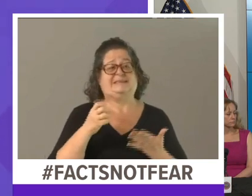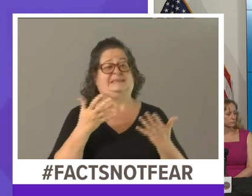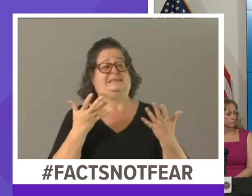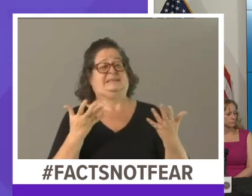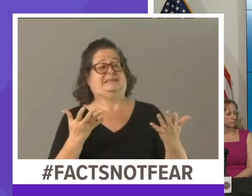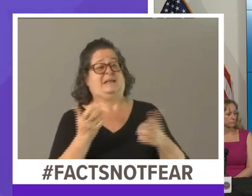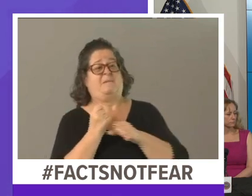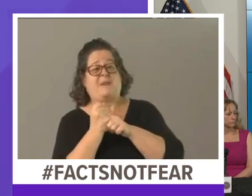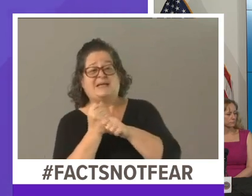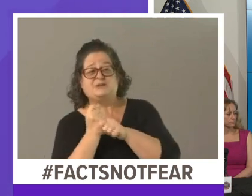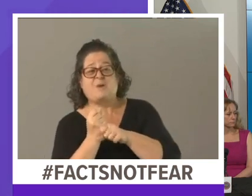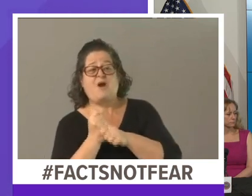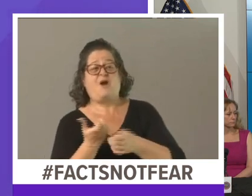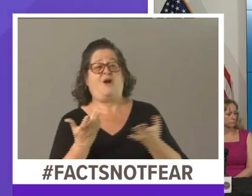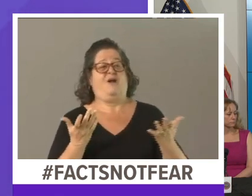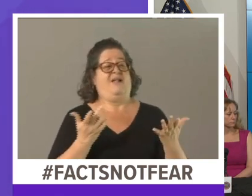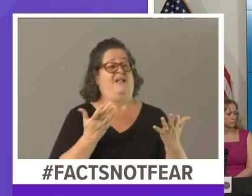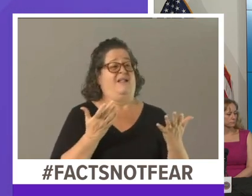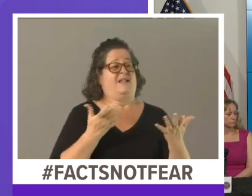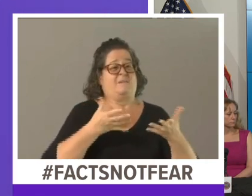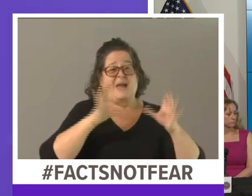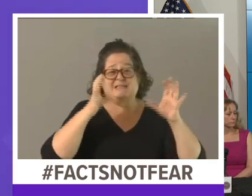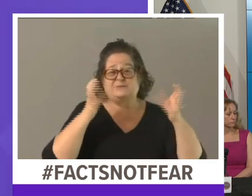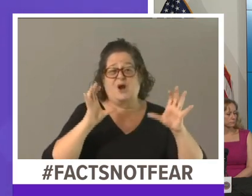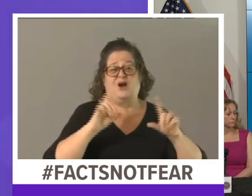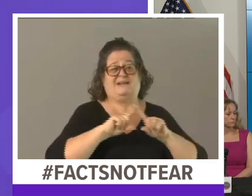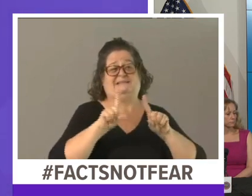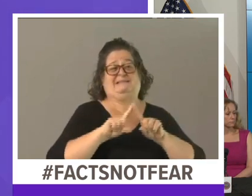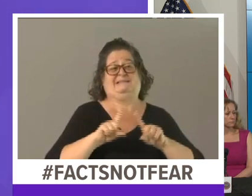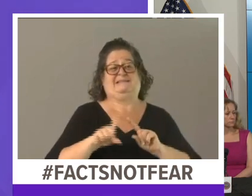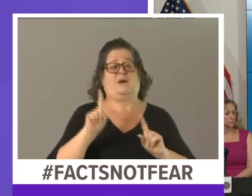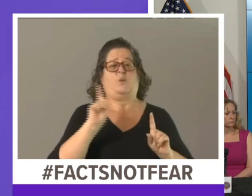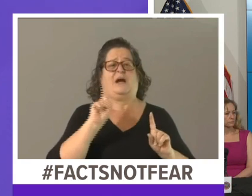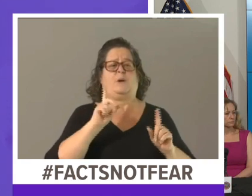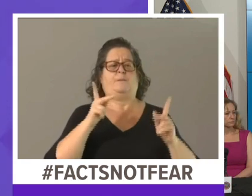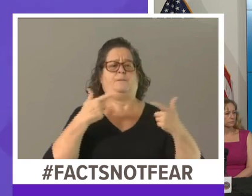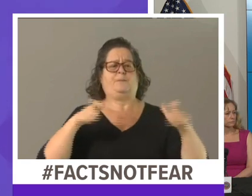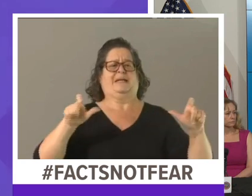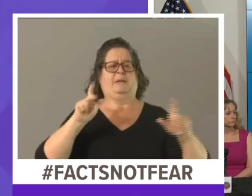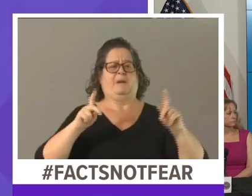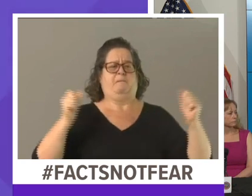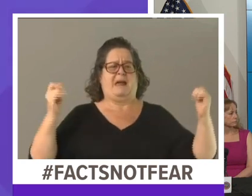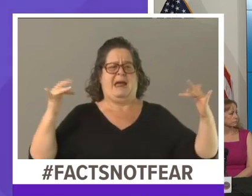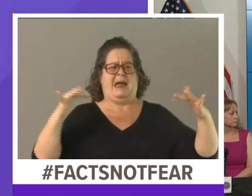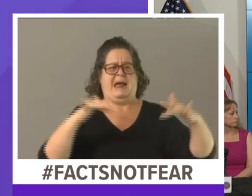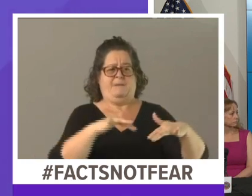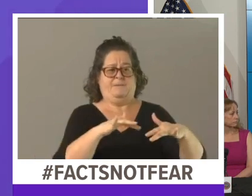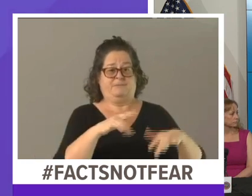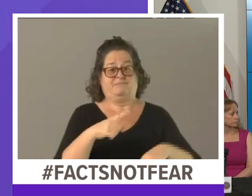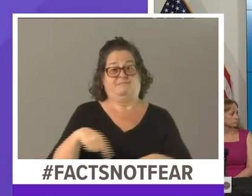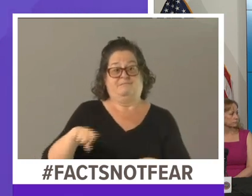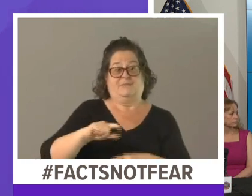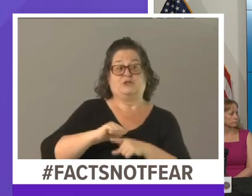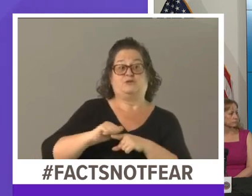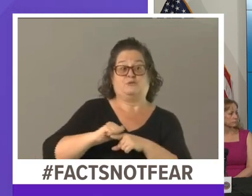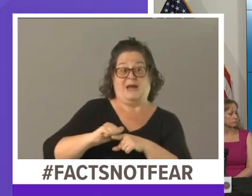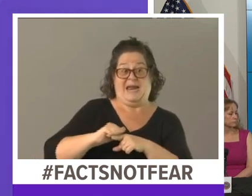be preparing to play and compete, but that does not at this time include